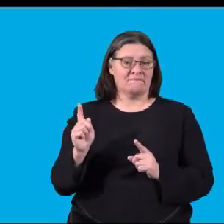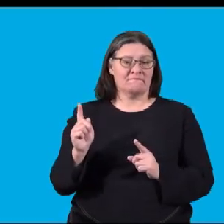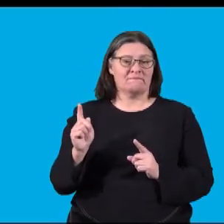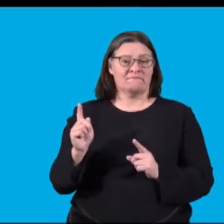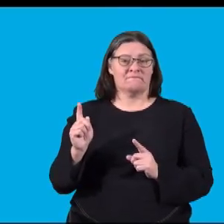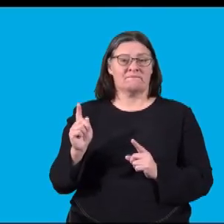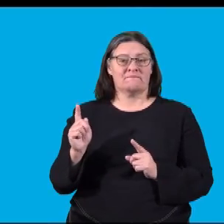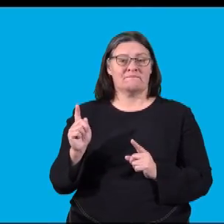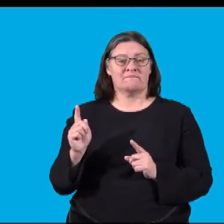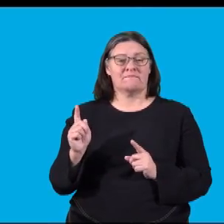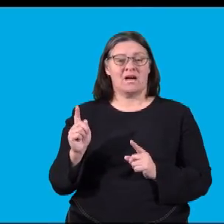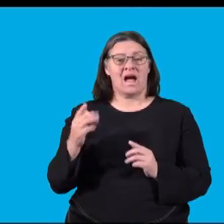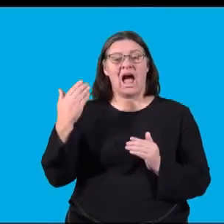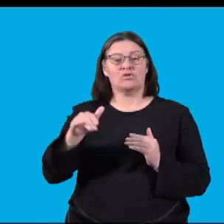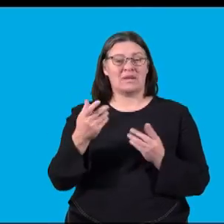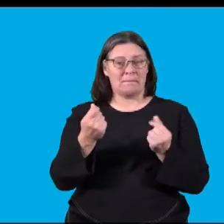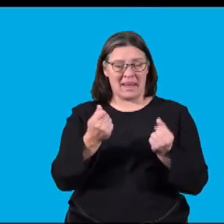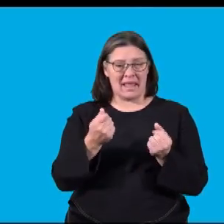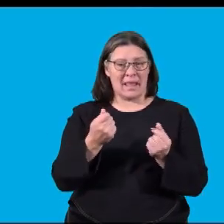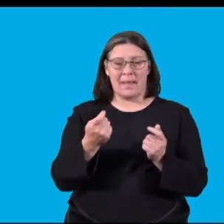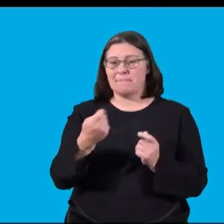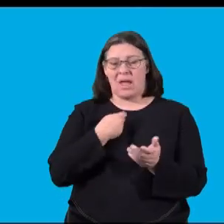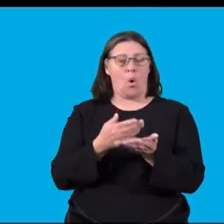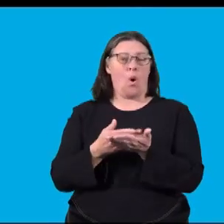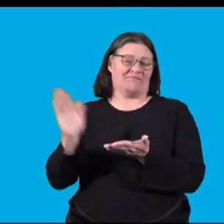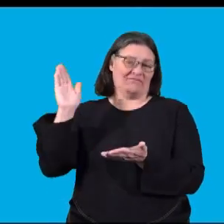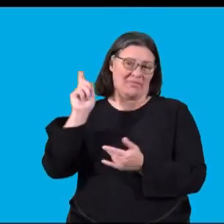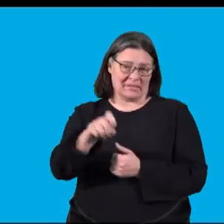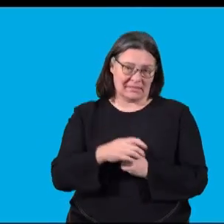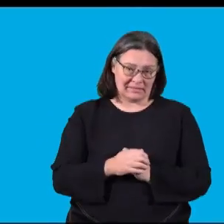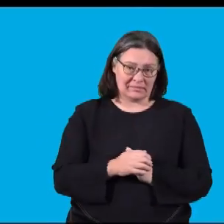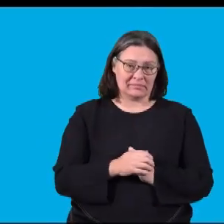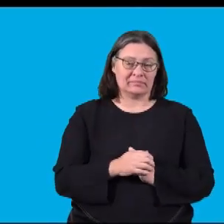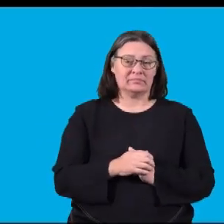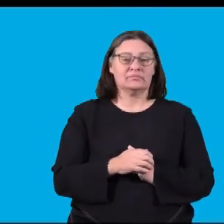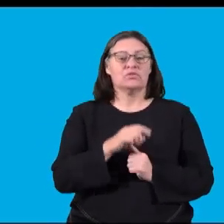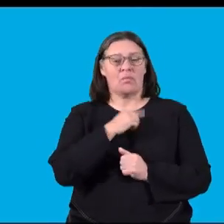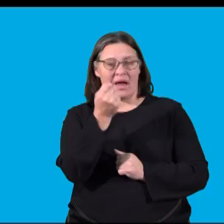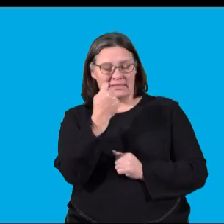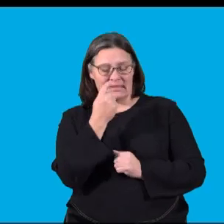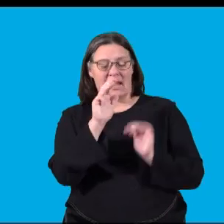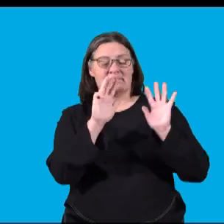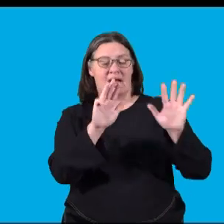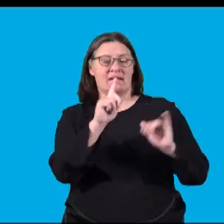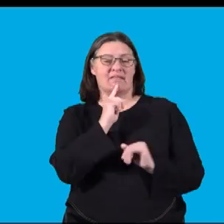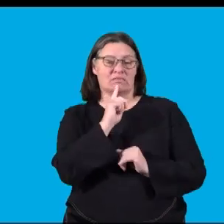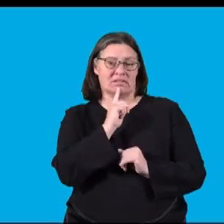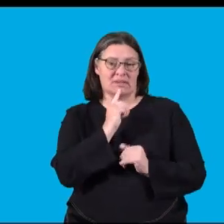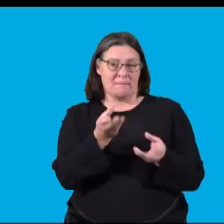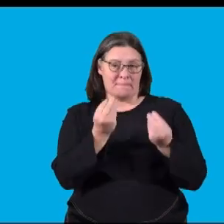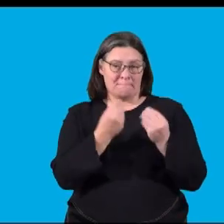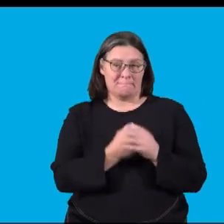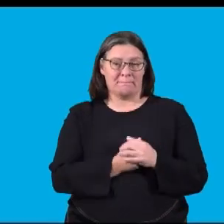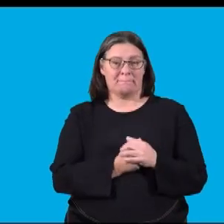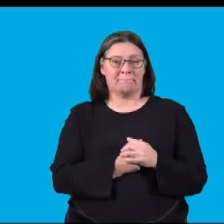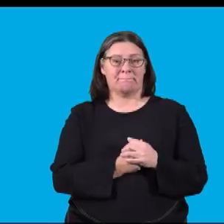the outstanding amount. So we understand that we received 9,000 here, which